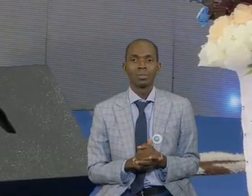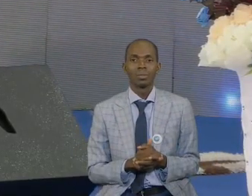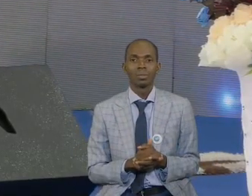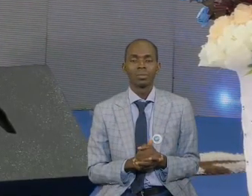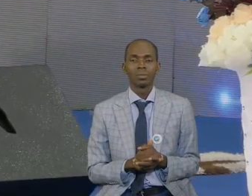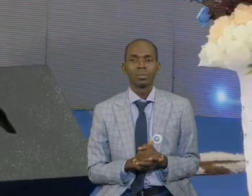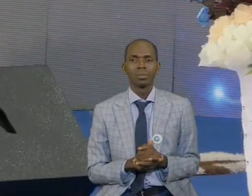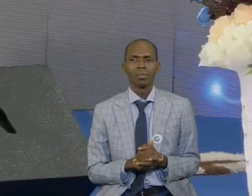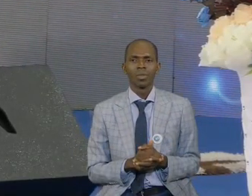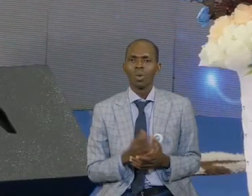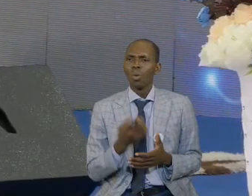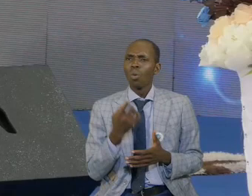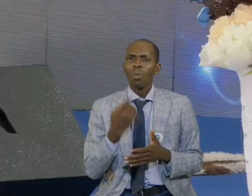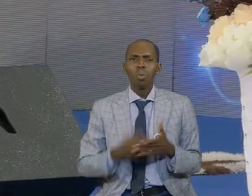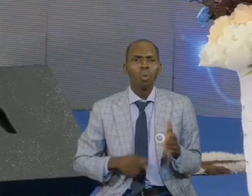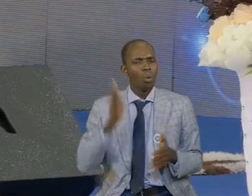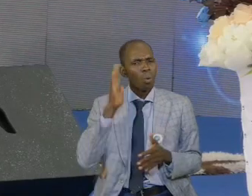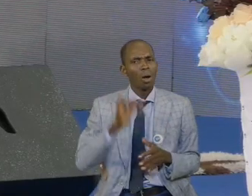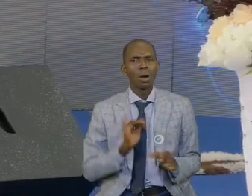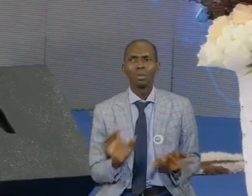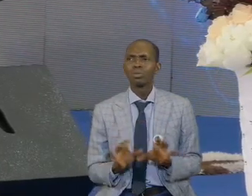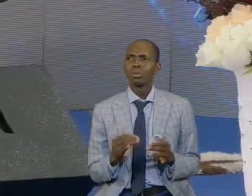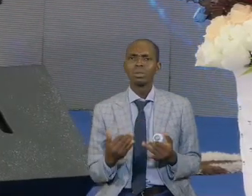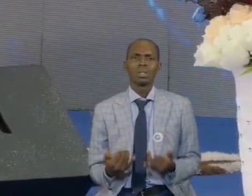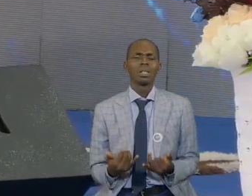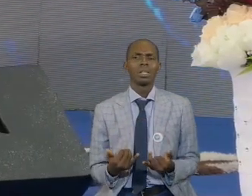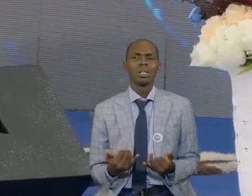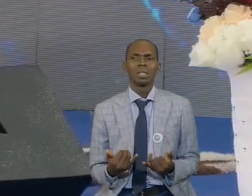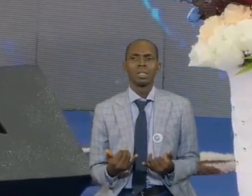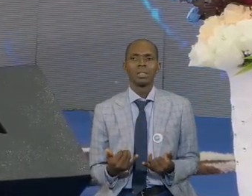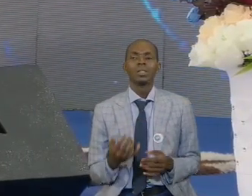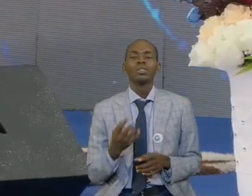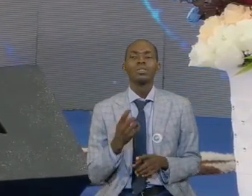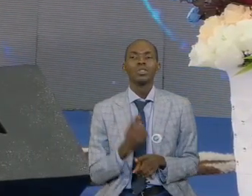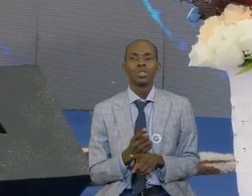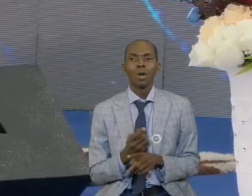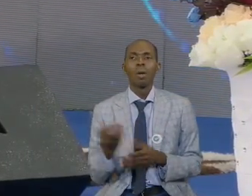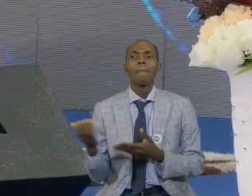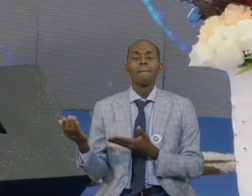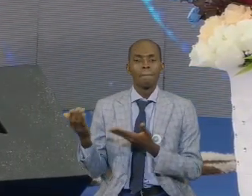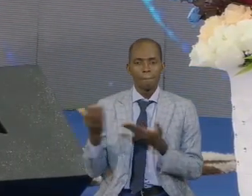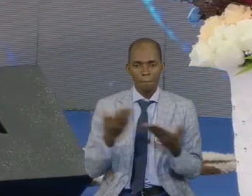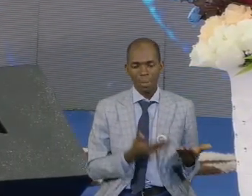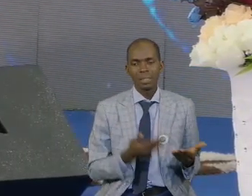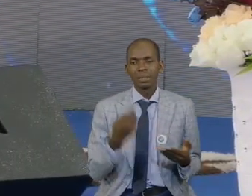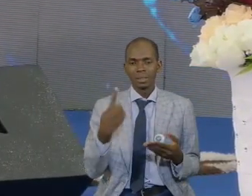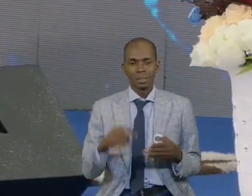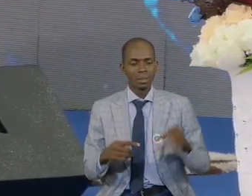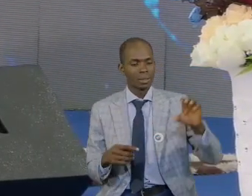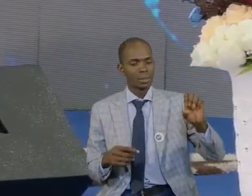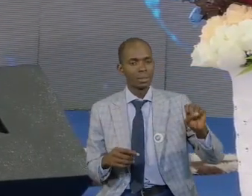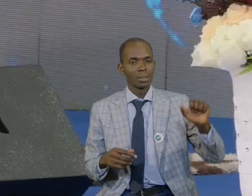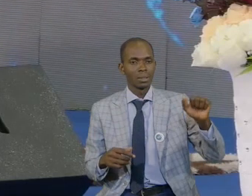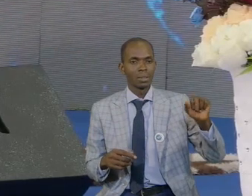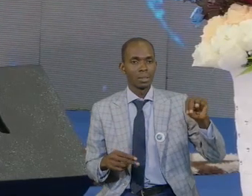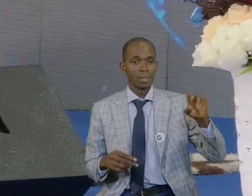What am I going to do now? Just bring the pebbles and the sand and water is there, don't worry, and